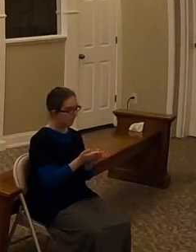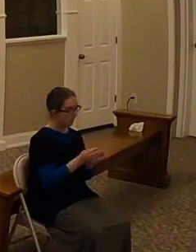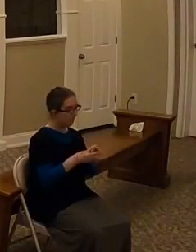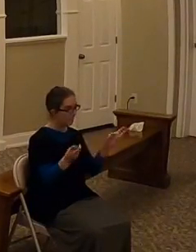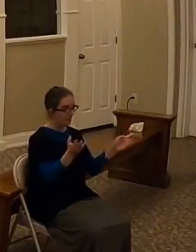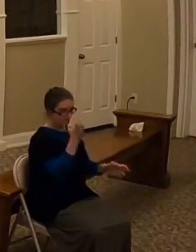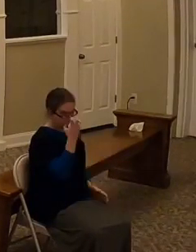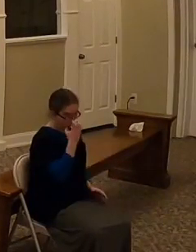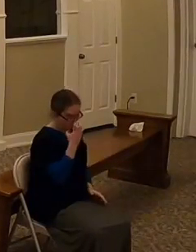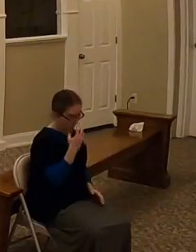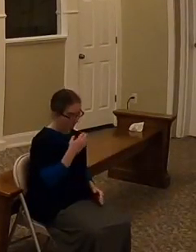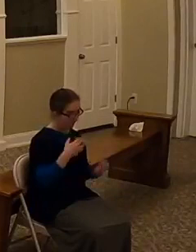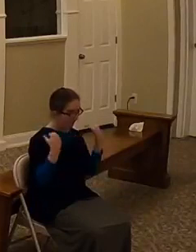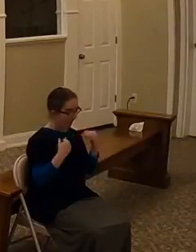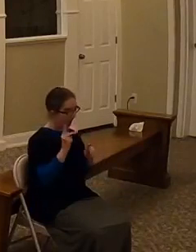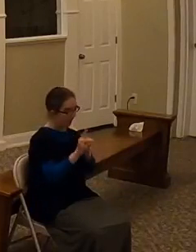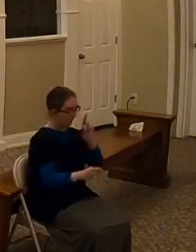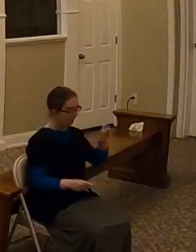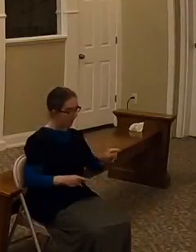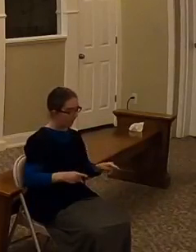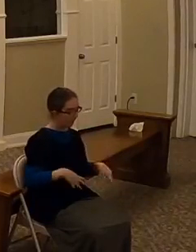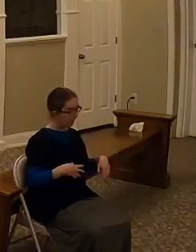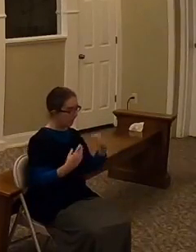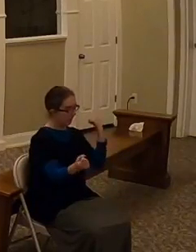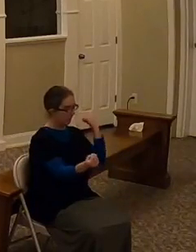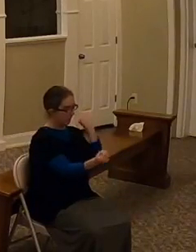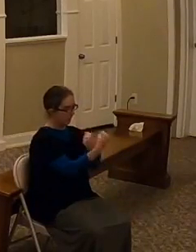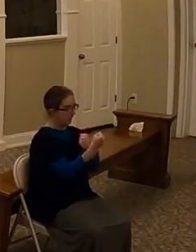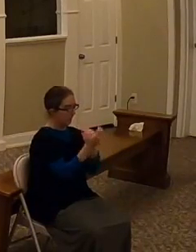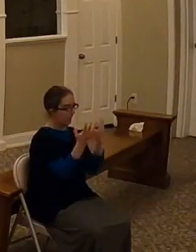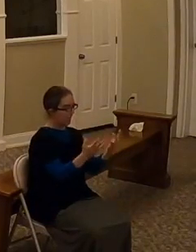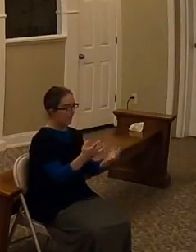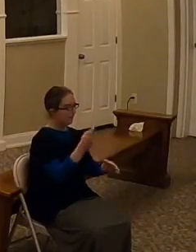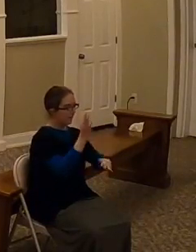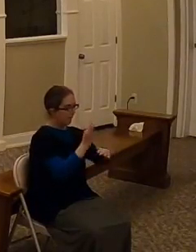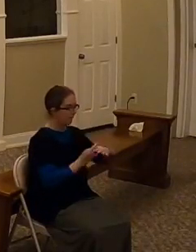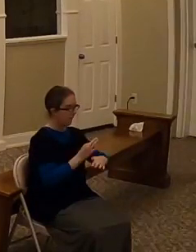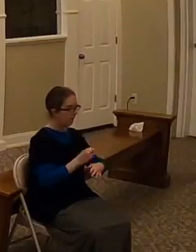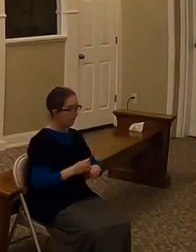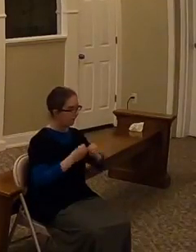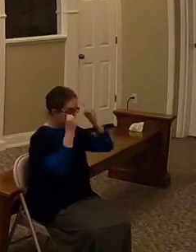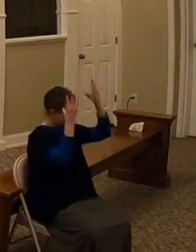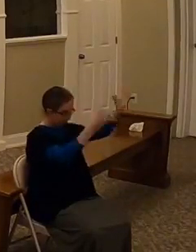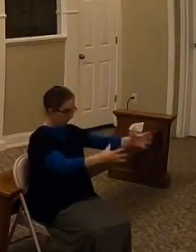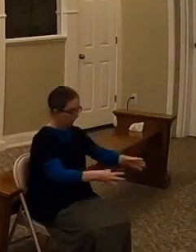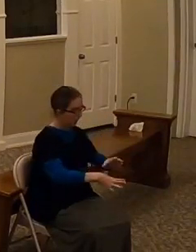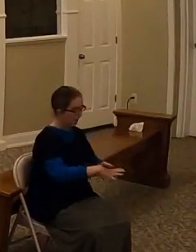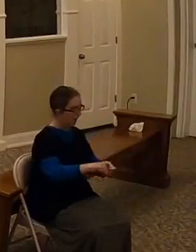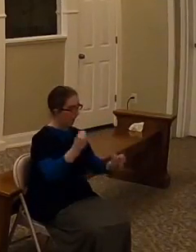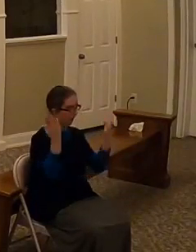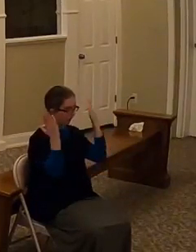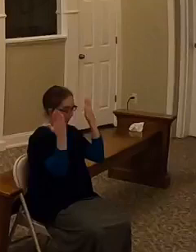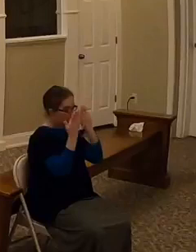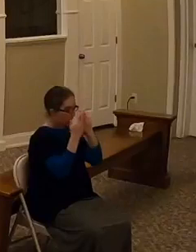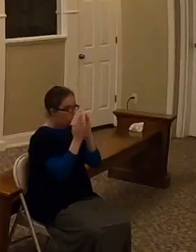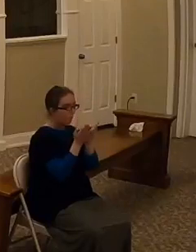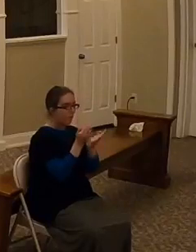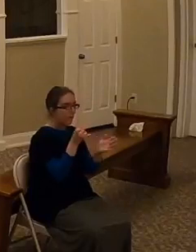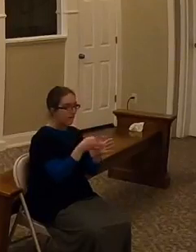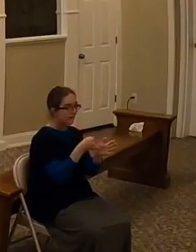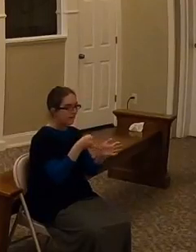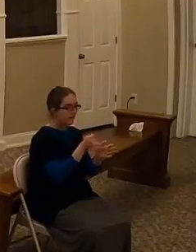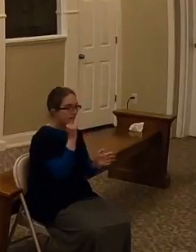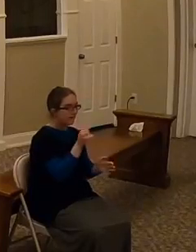so mad that he had the people take him and bind him hand and foot and cast him into outer darkness. Read it. It's in